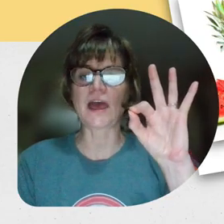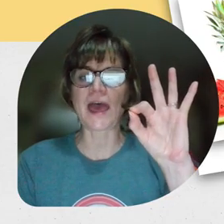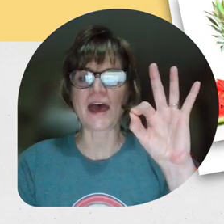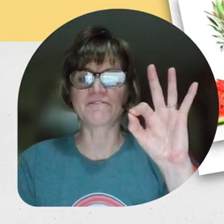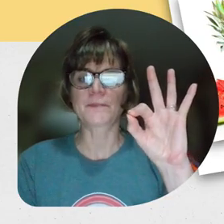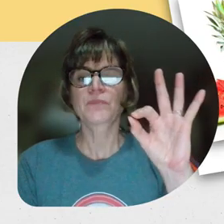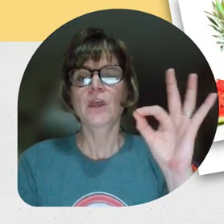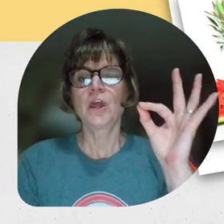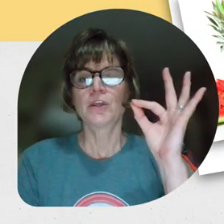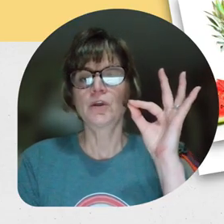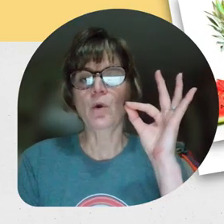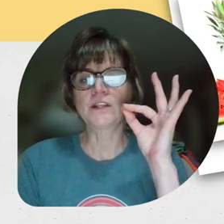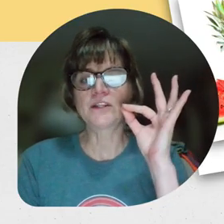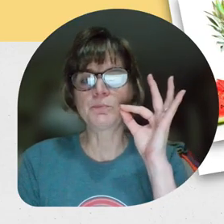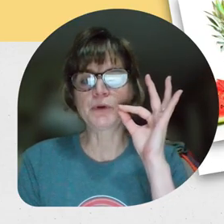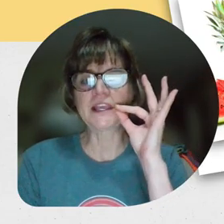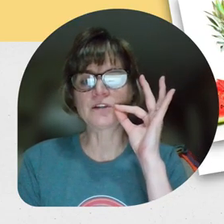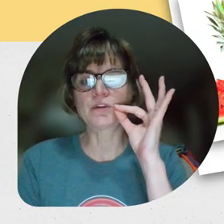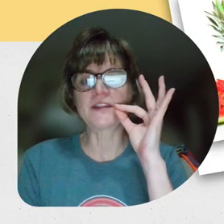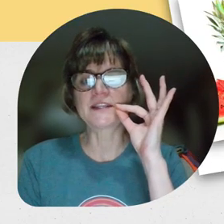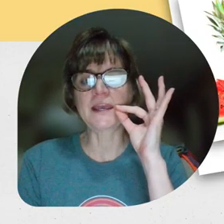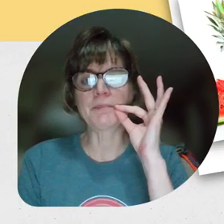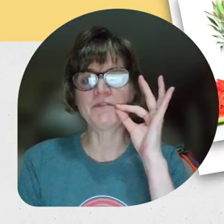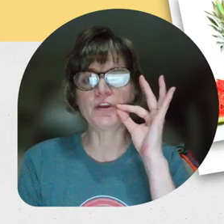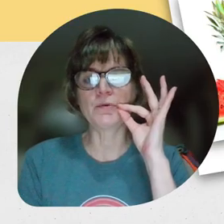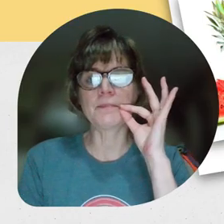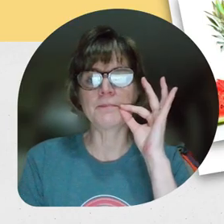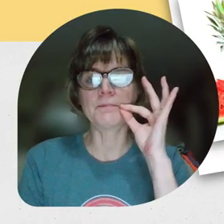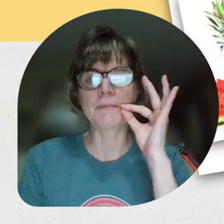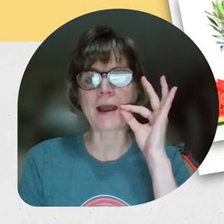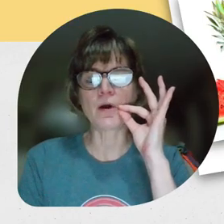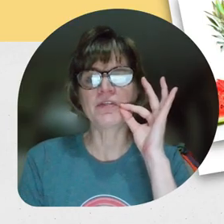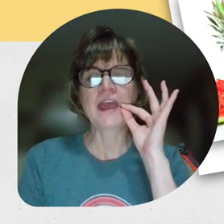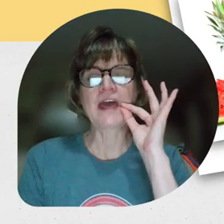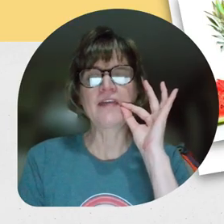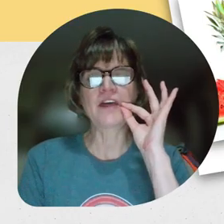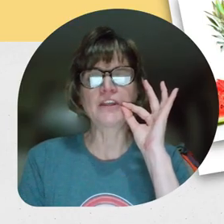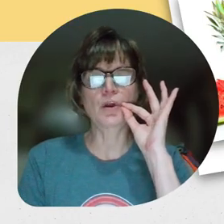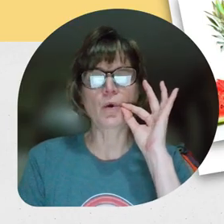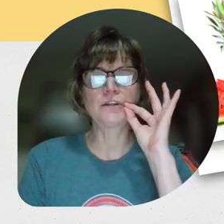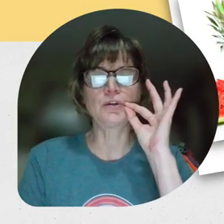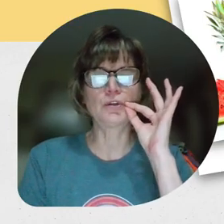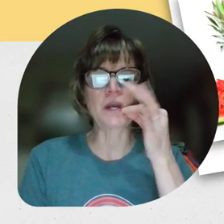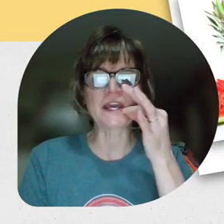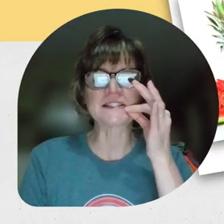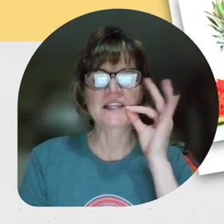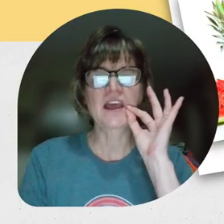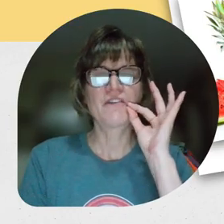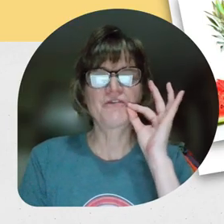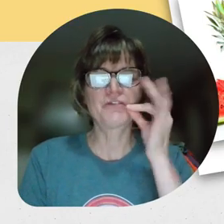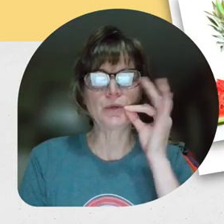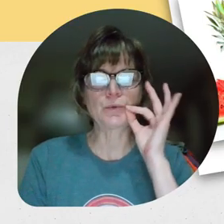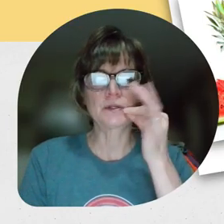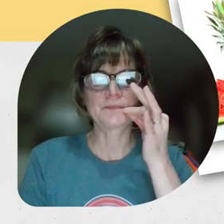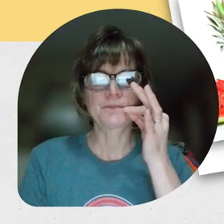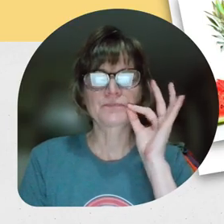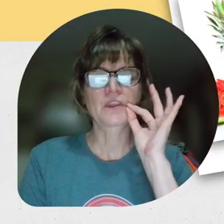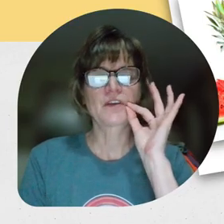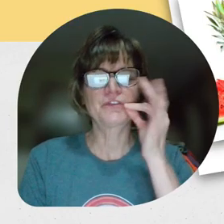letter F. You're going to bring it to the tip of your mouth, and then you're going to twist.